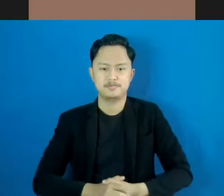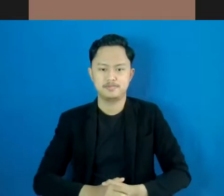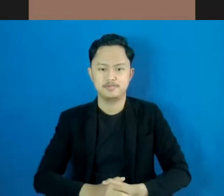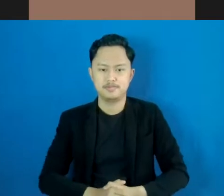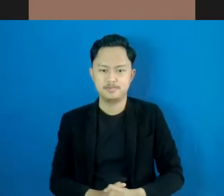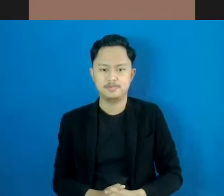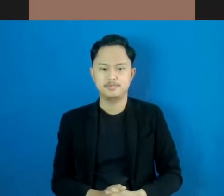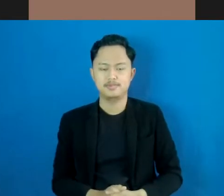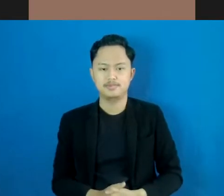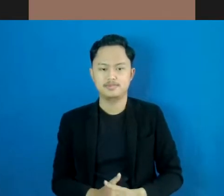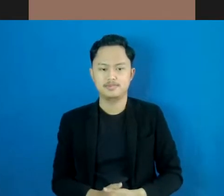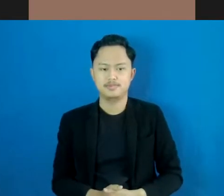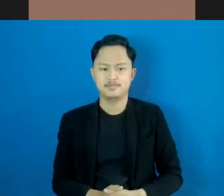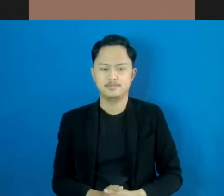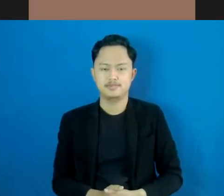cost